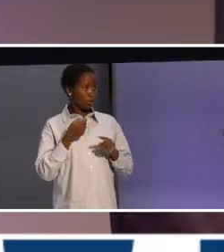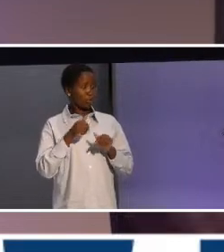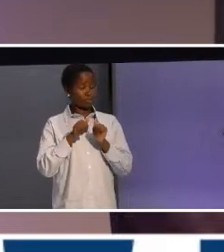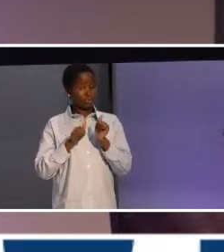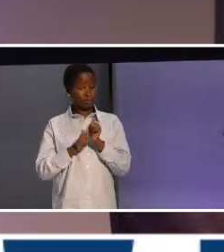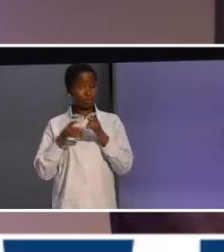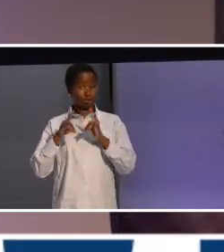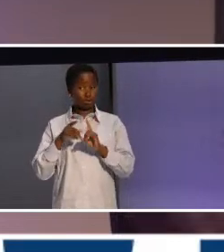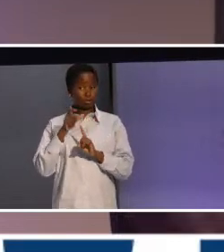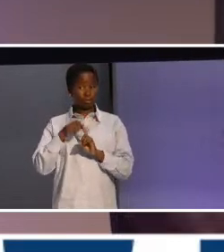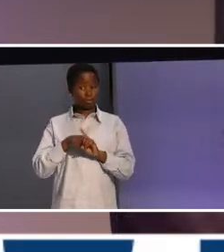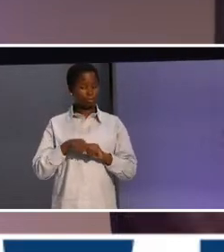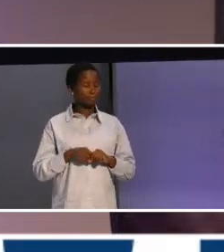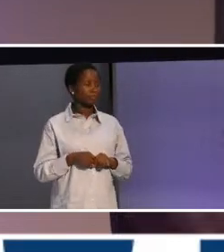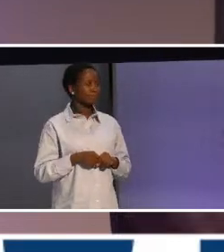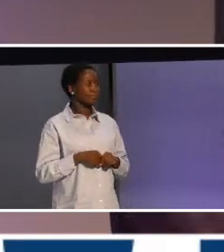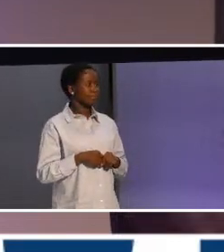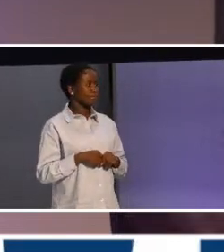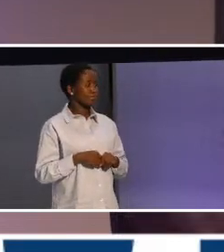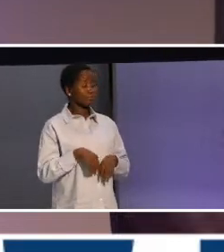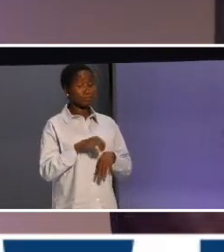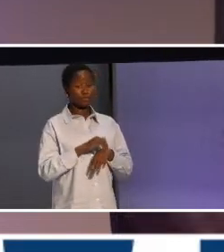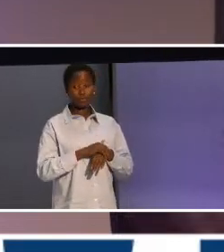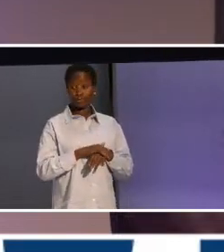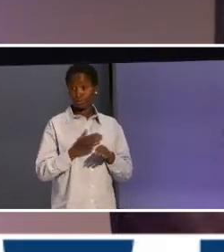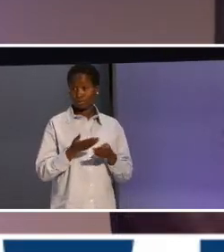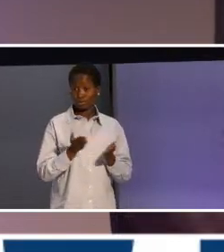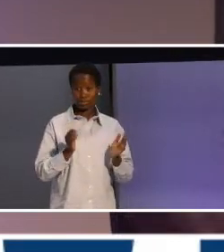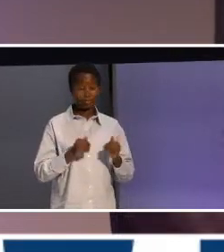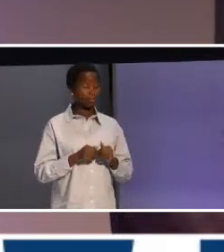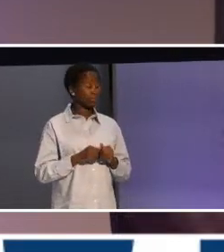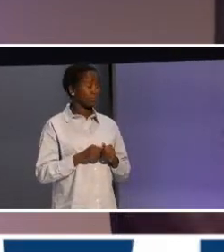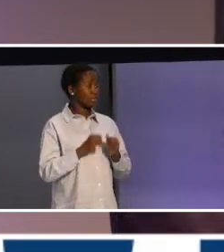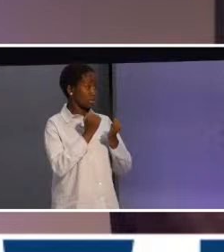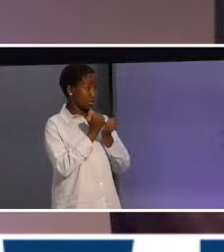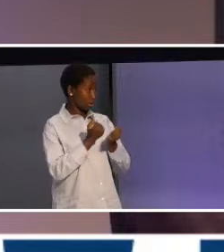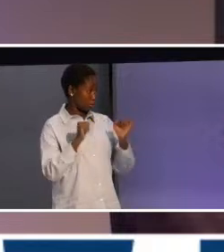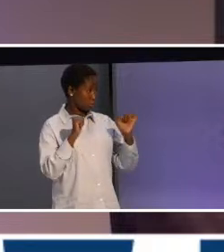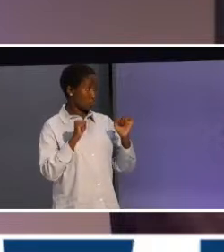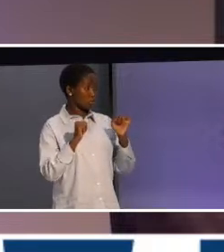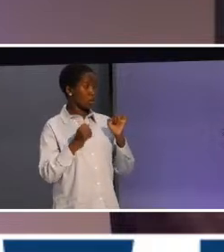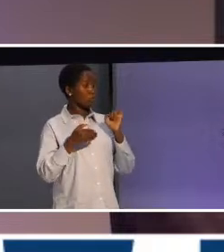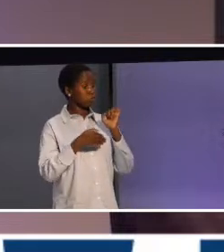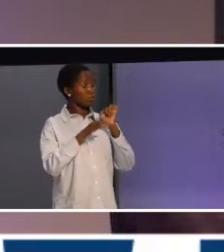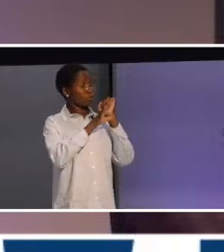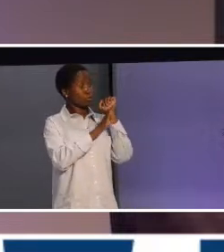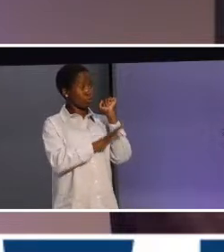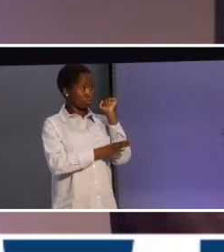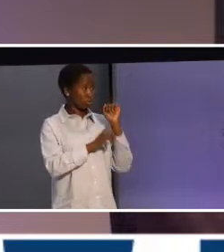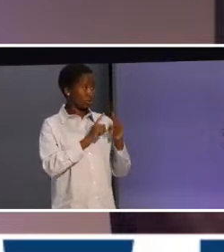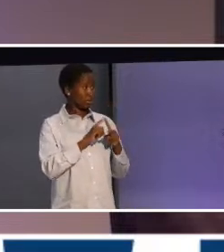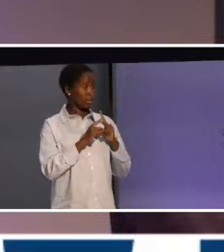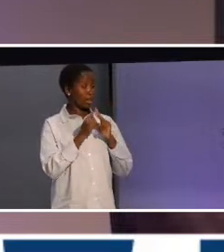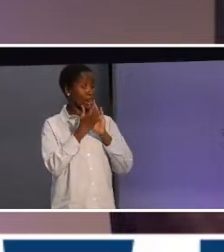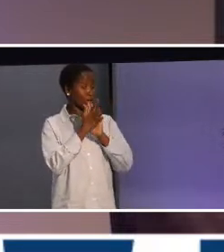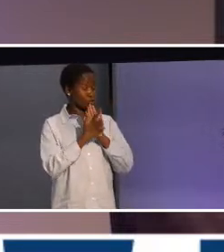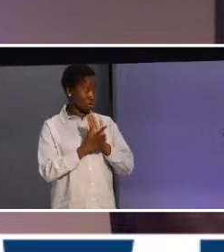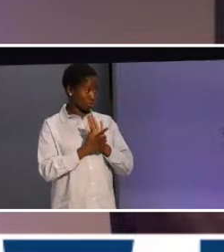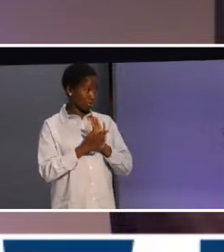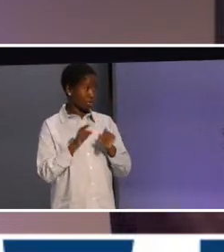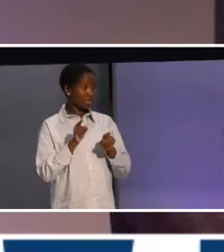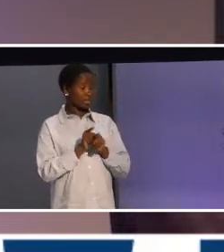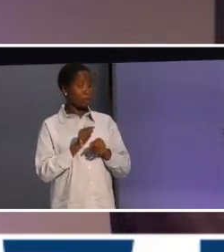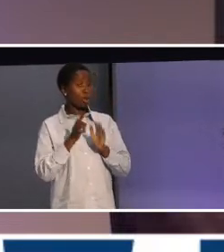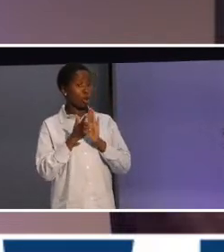Friends, democracies across the world have shaped up their constitutional, legislative, and legal framework for inclusive